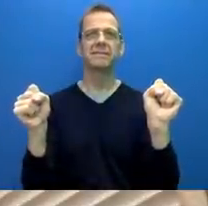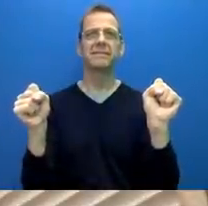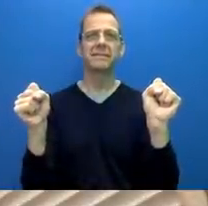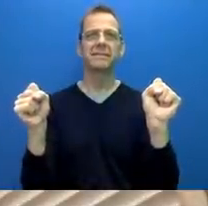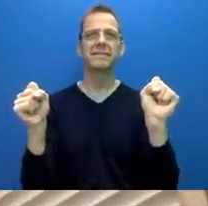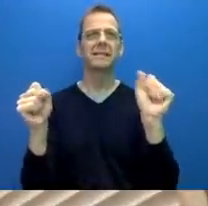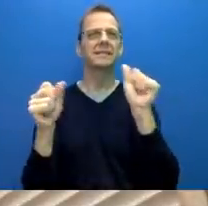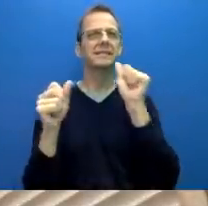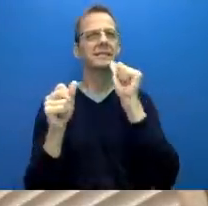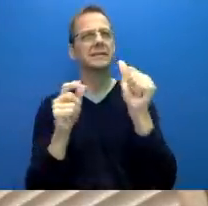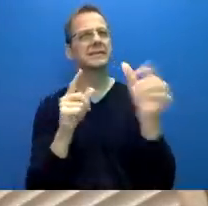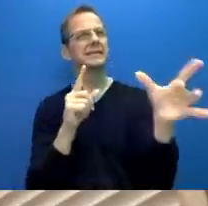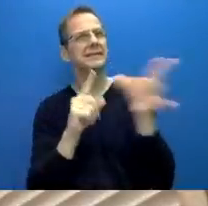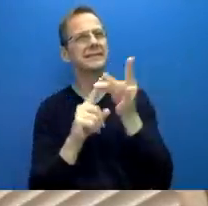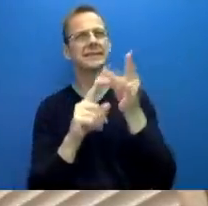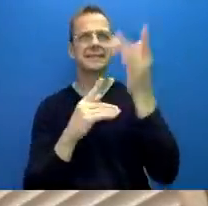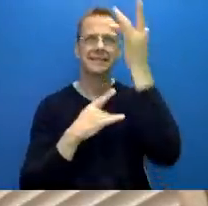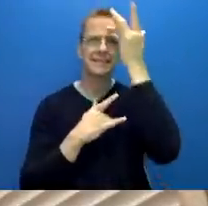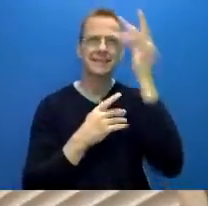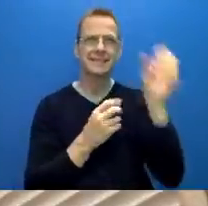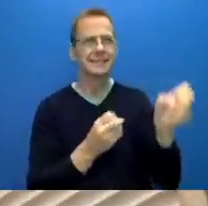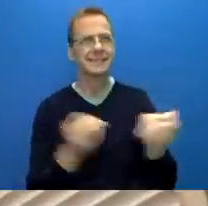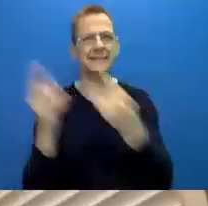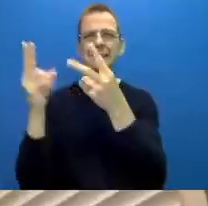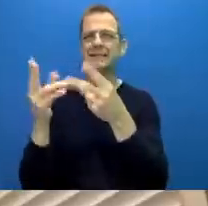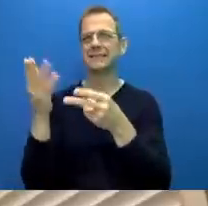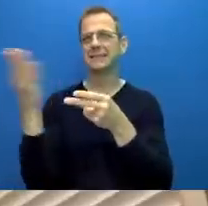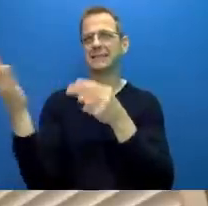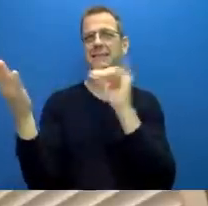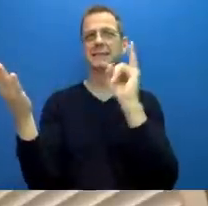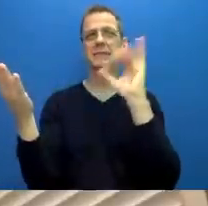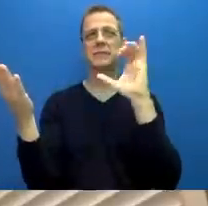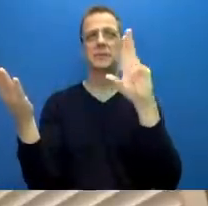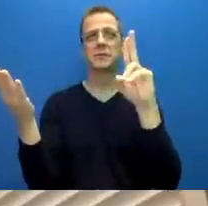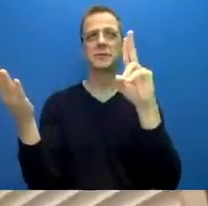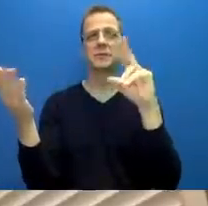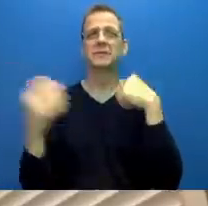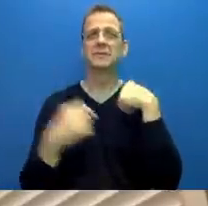particularly this long weekend, which is typically marked by trauma on a